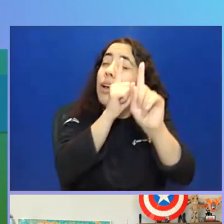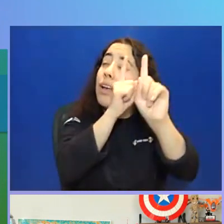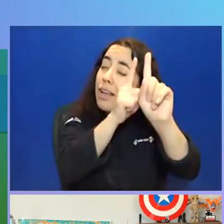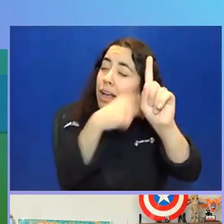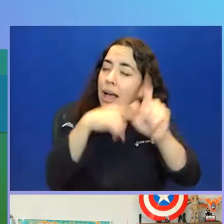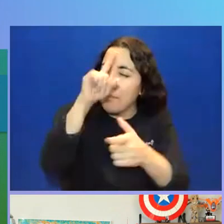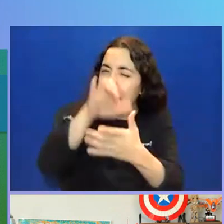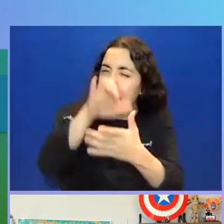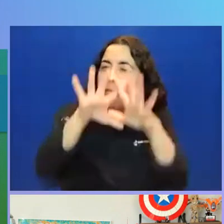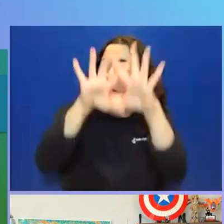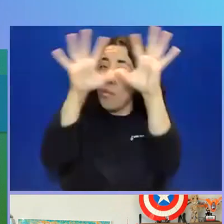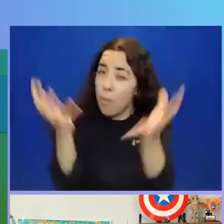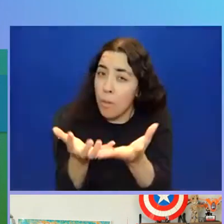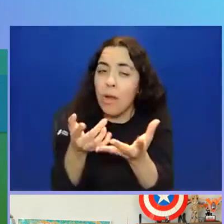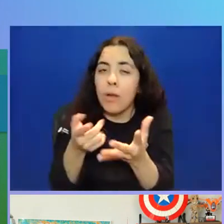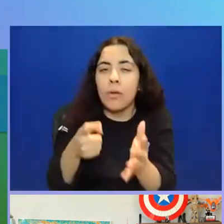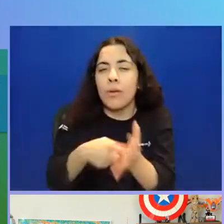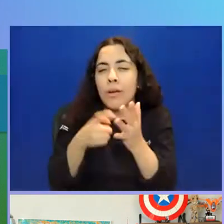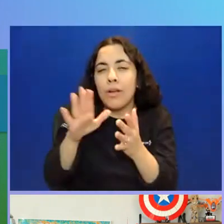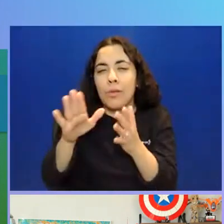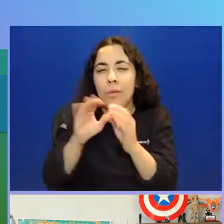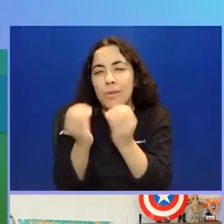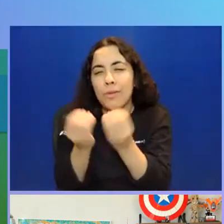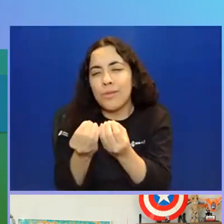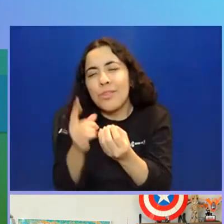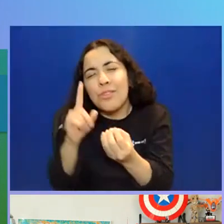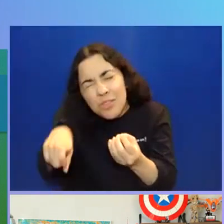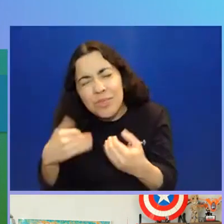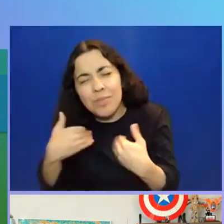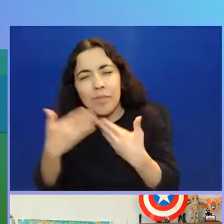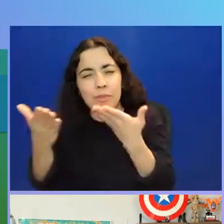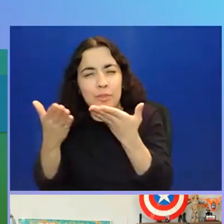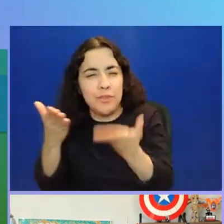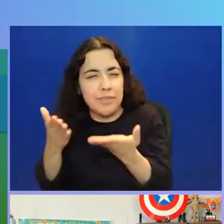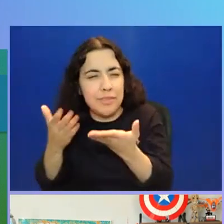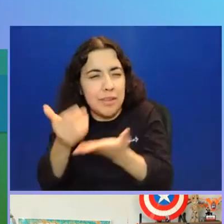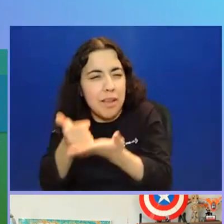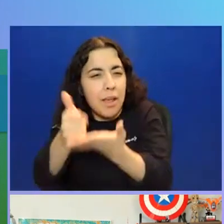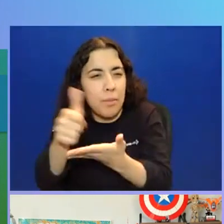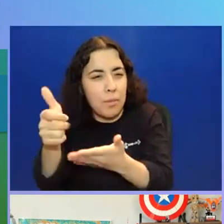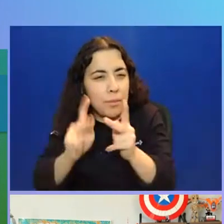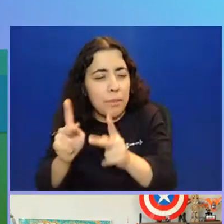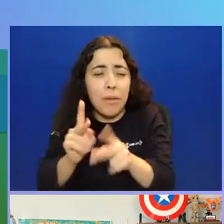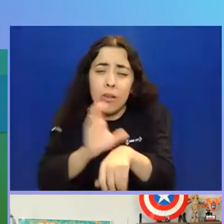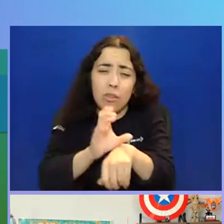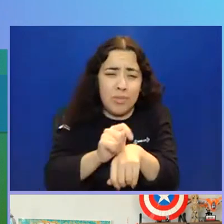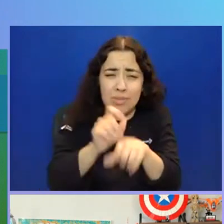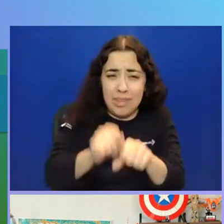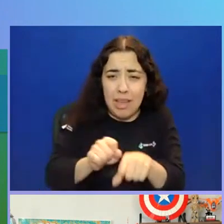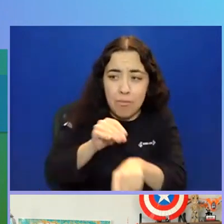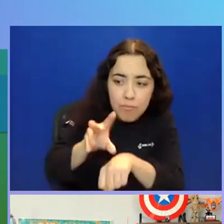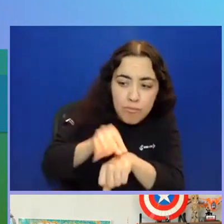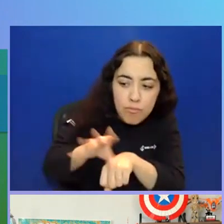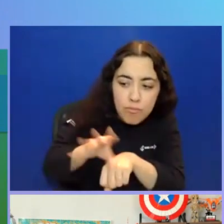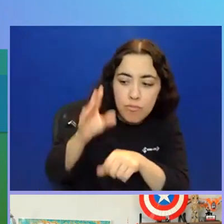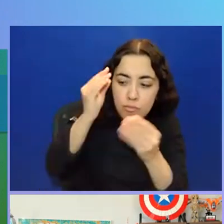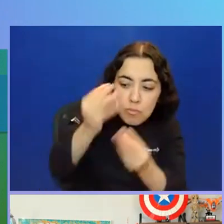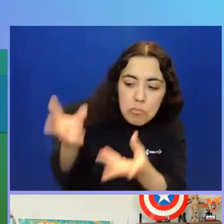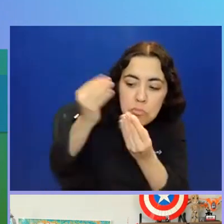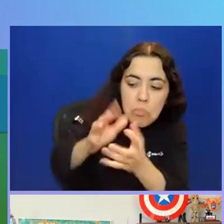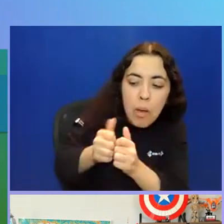service in place in your organization to help people. It could be kind of a consultant-led thing on the front door, right, where you help